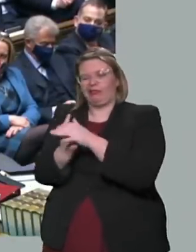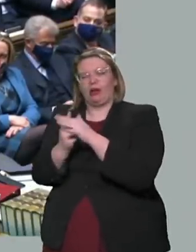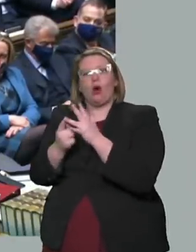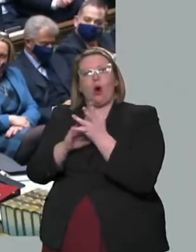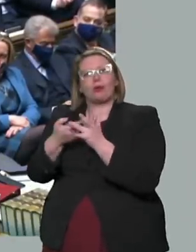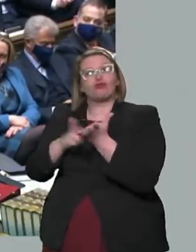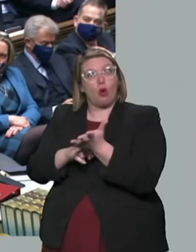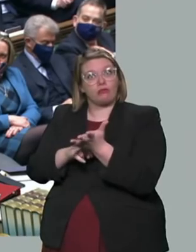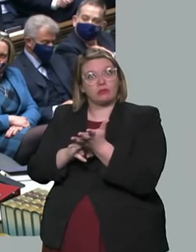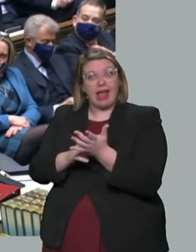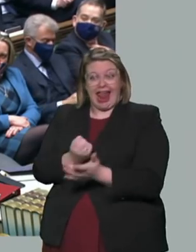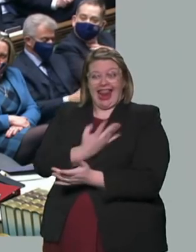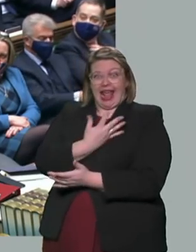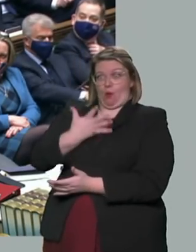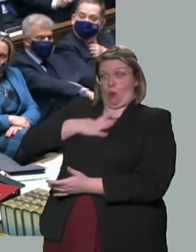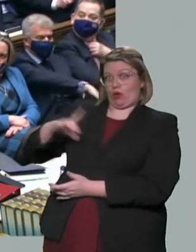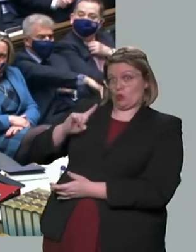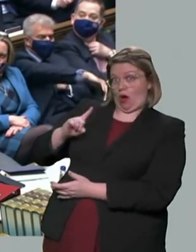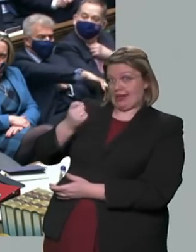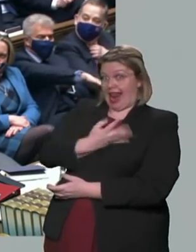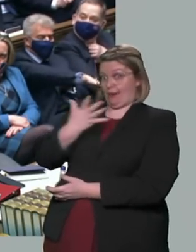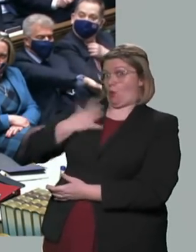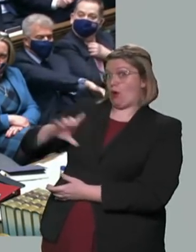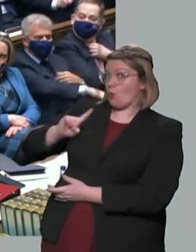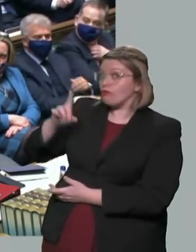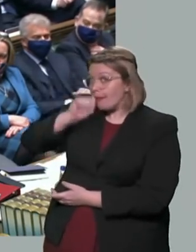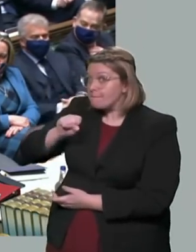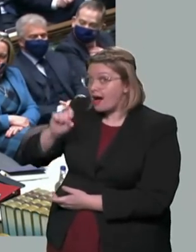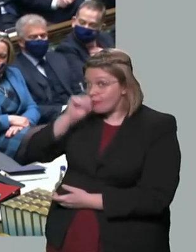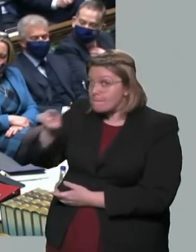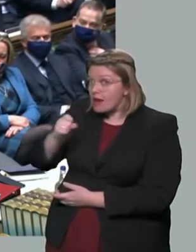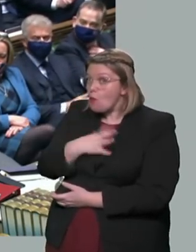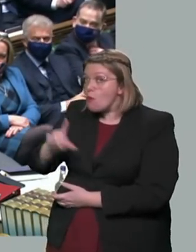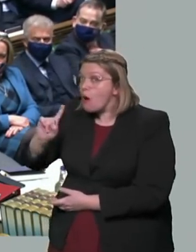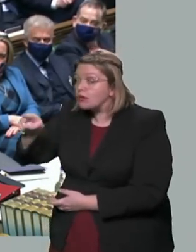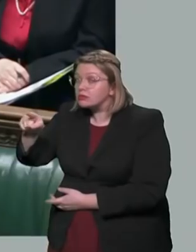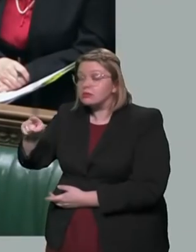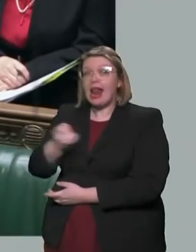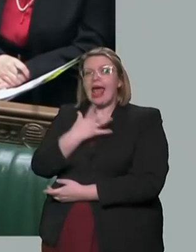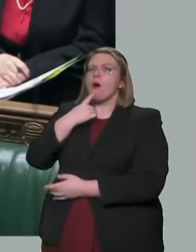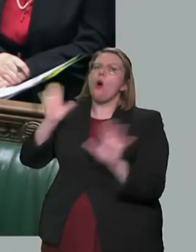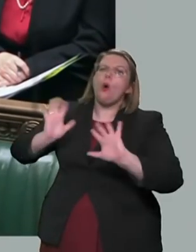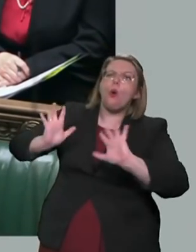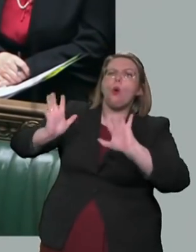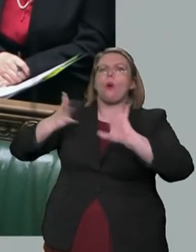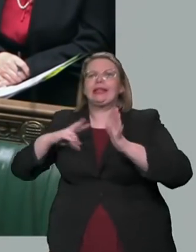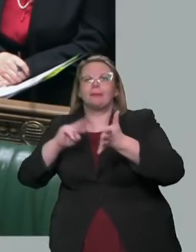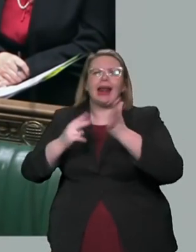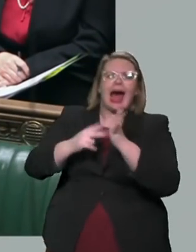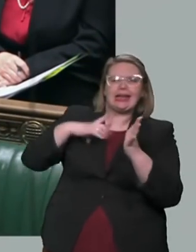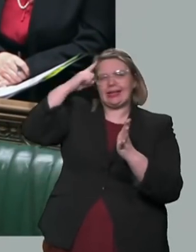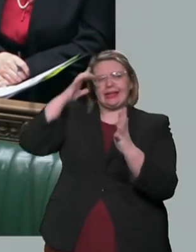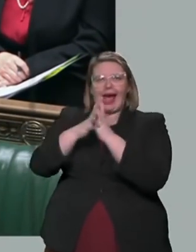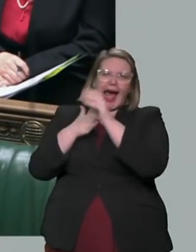was their instinctive response? They said, yep, that's right, Mr. Speaker. They said they needed a roadmap, that we needed a